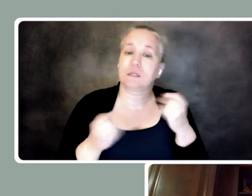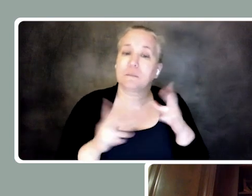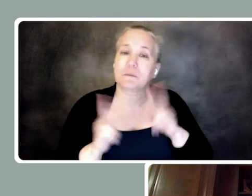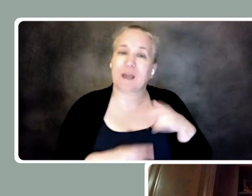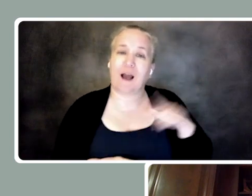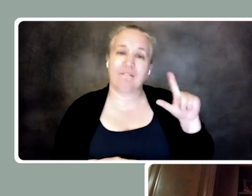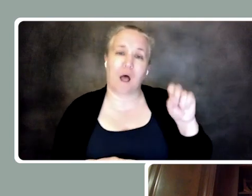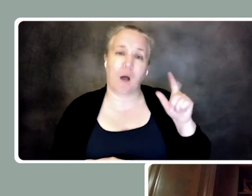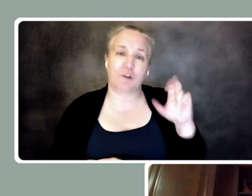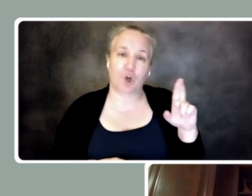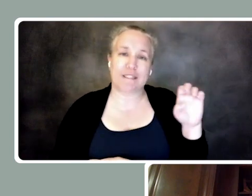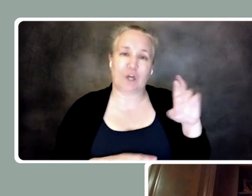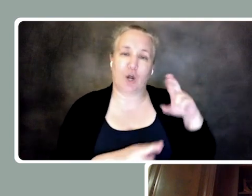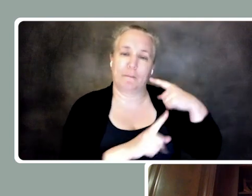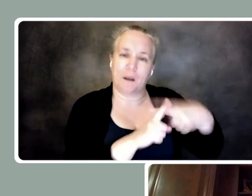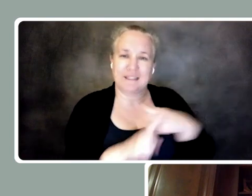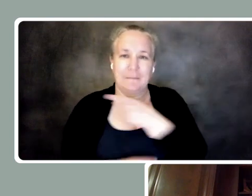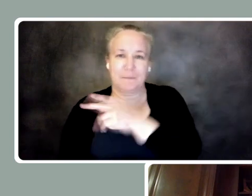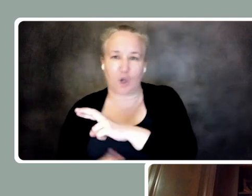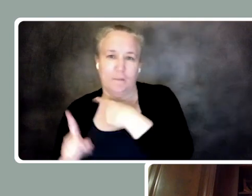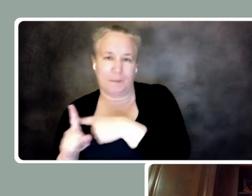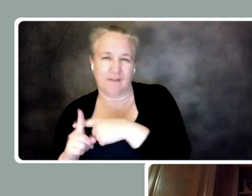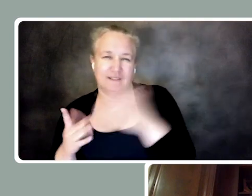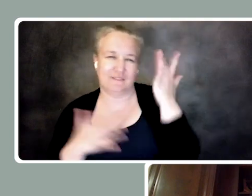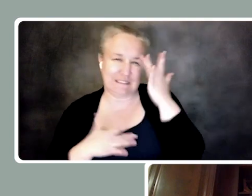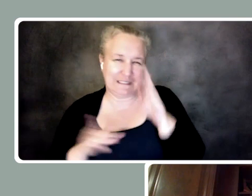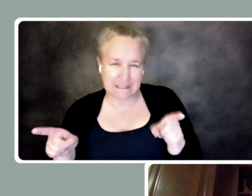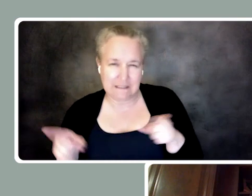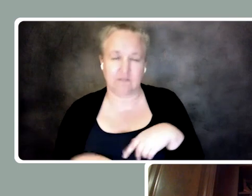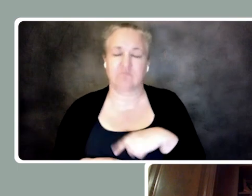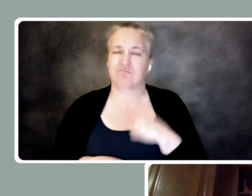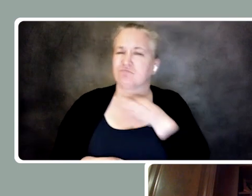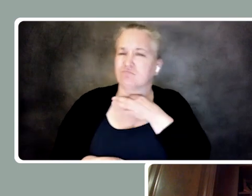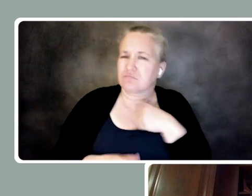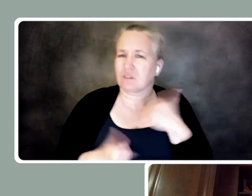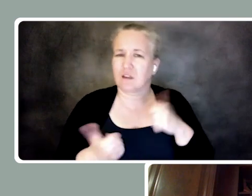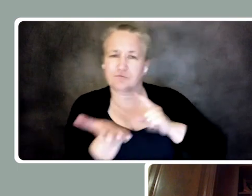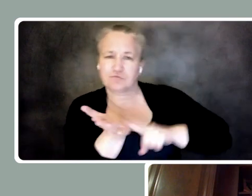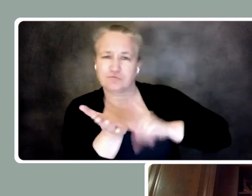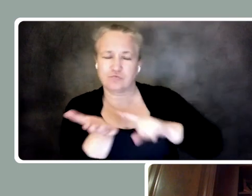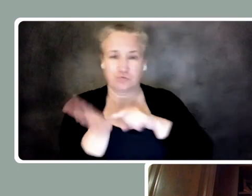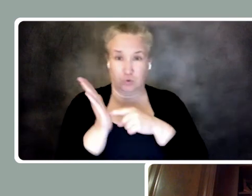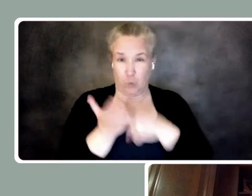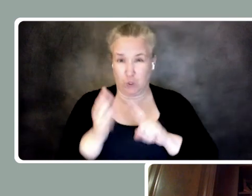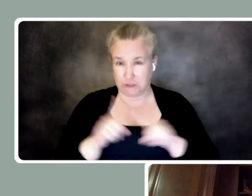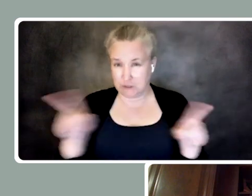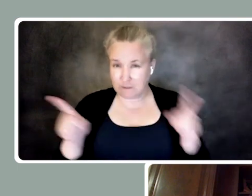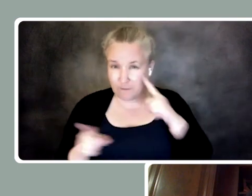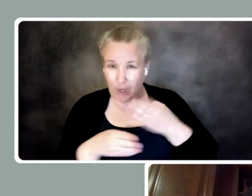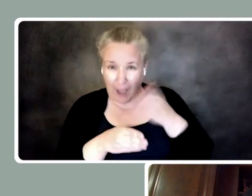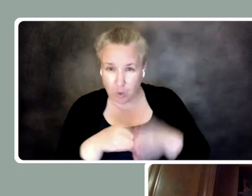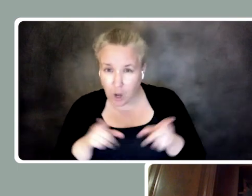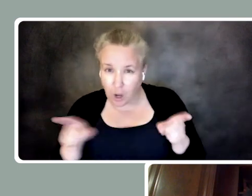positive, PR positive disease. Is there any research that shows differences in outcomes